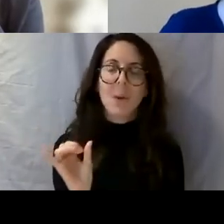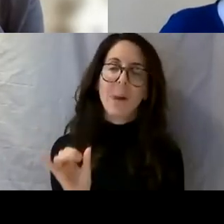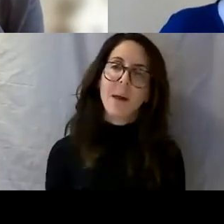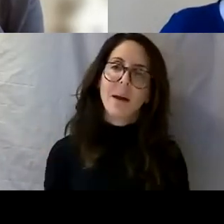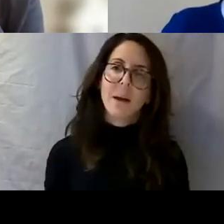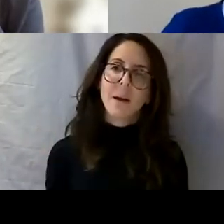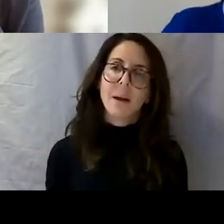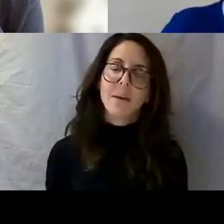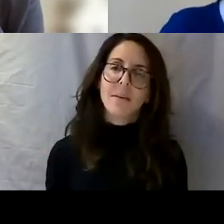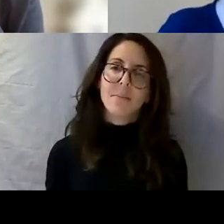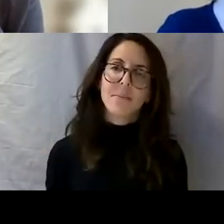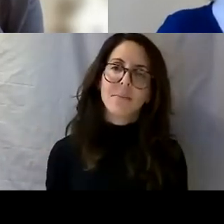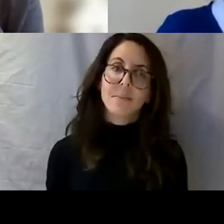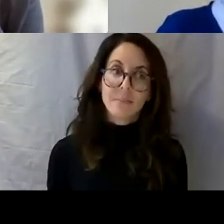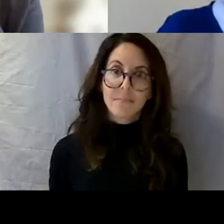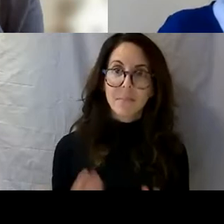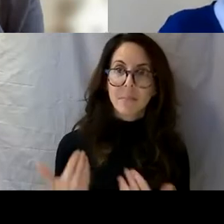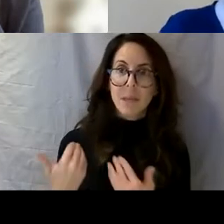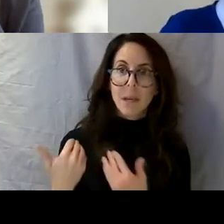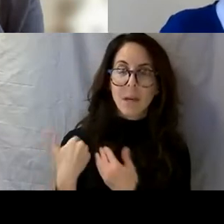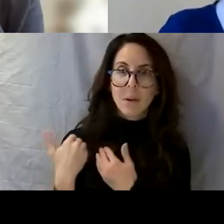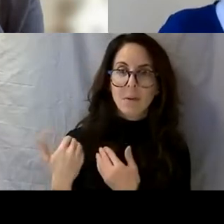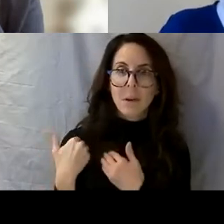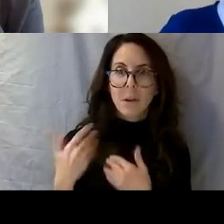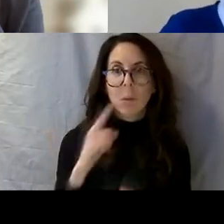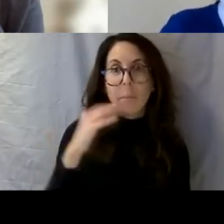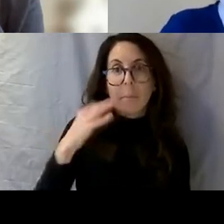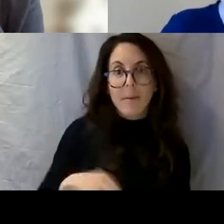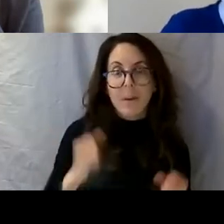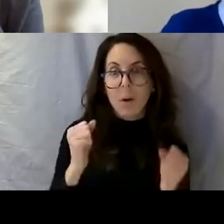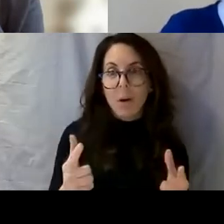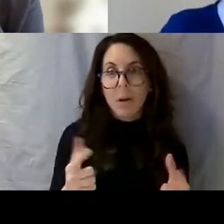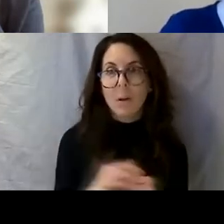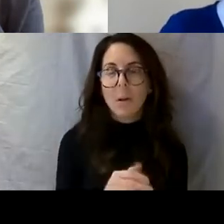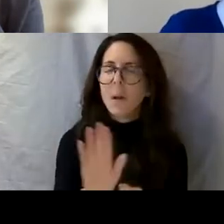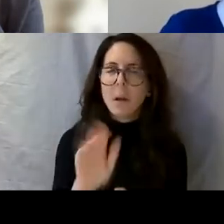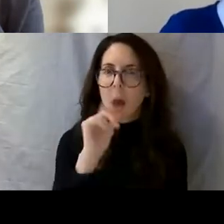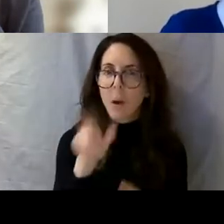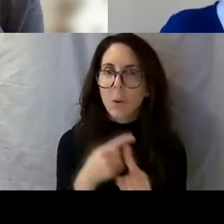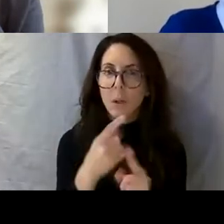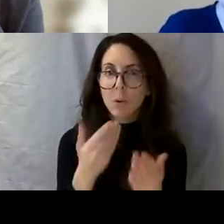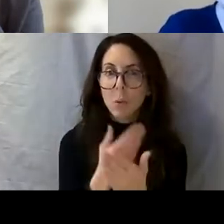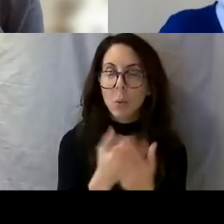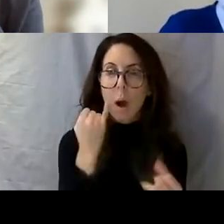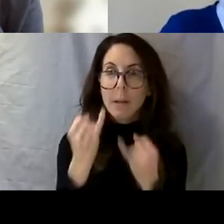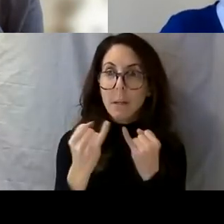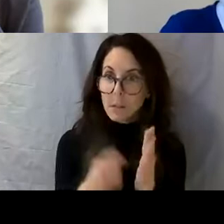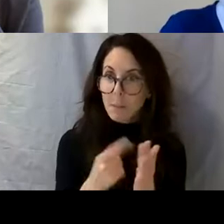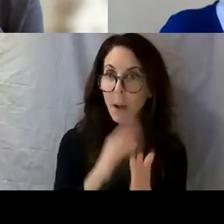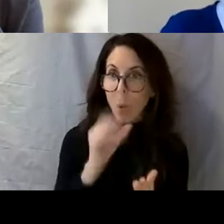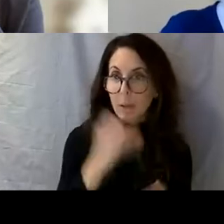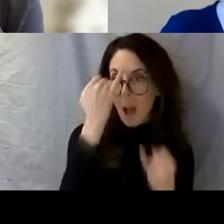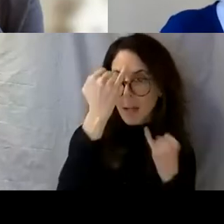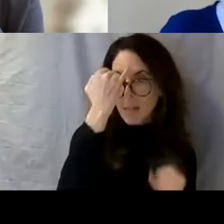a responsibility that hopefully is enriching to everybody. And it's not just new ideas, it's sometimes old ideas that come back. You